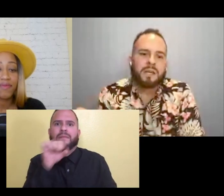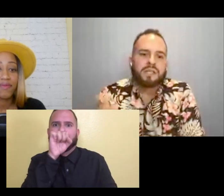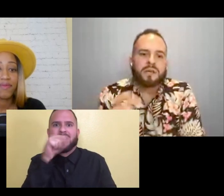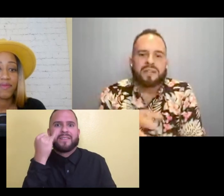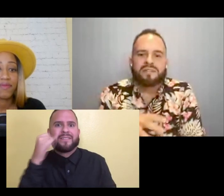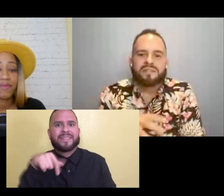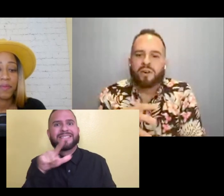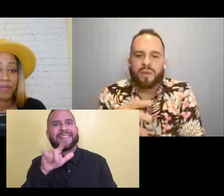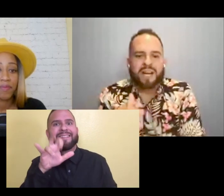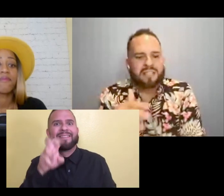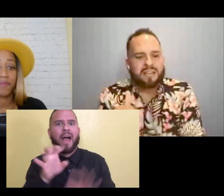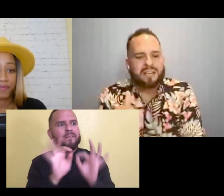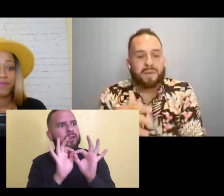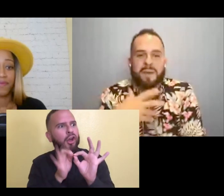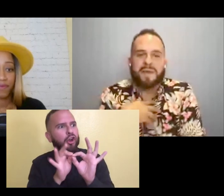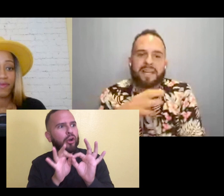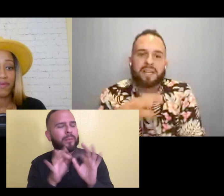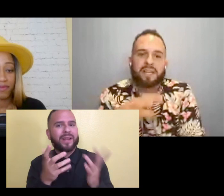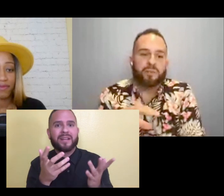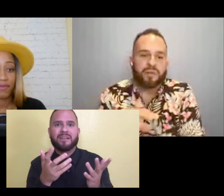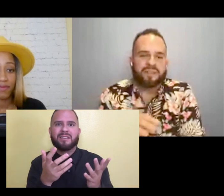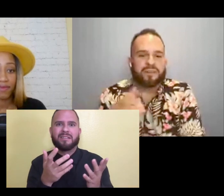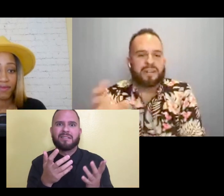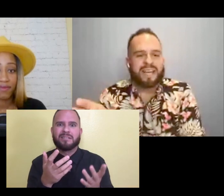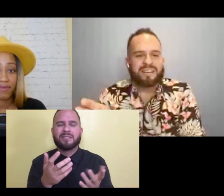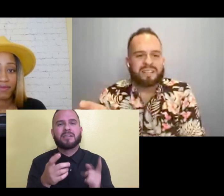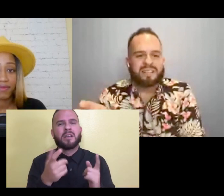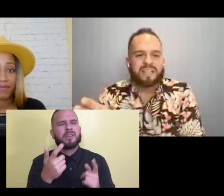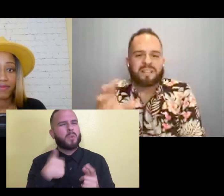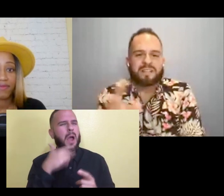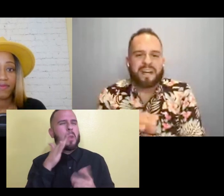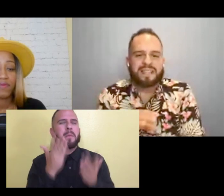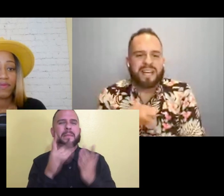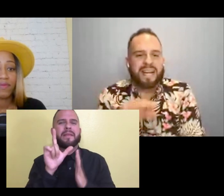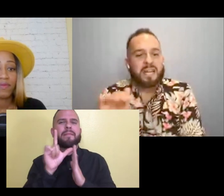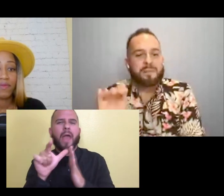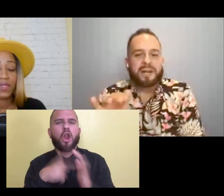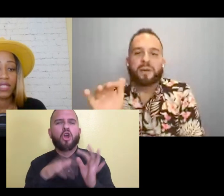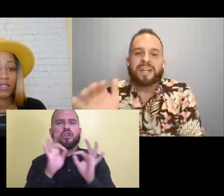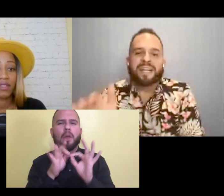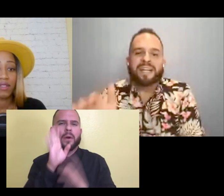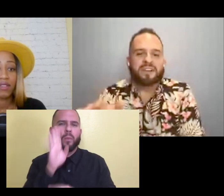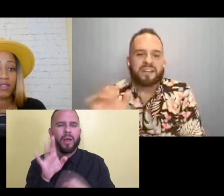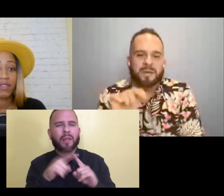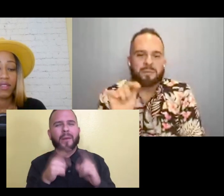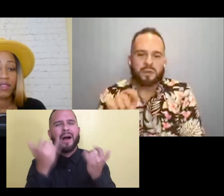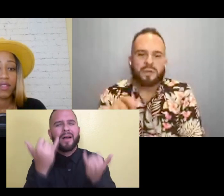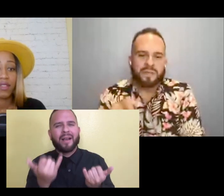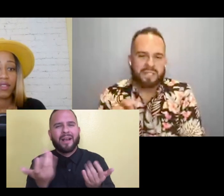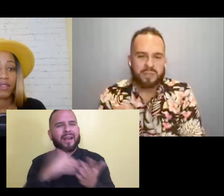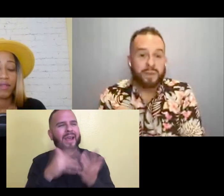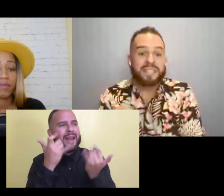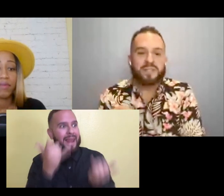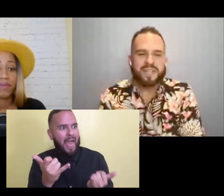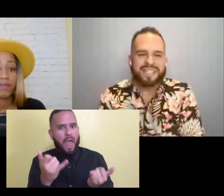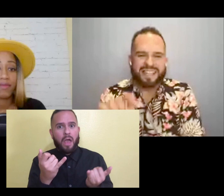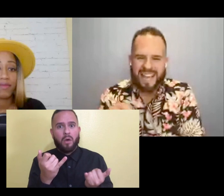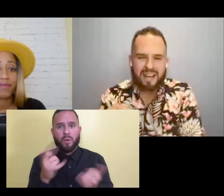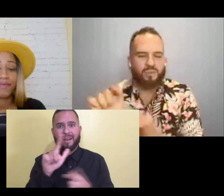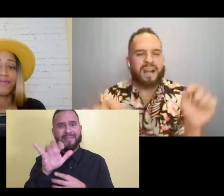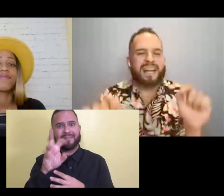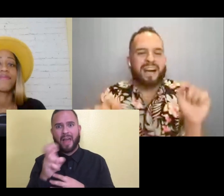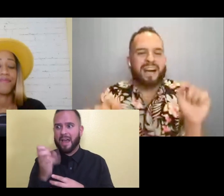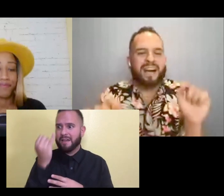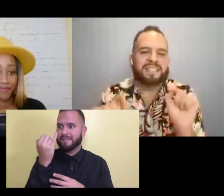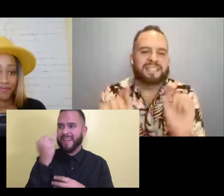live. So even though we kind of talked about maybe I can interpret it for later, the fact that anybody who can hear is able to tune into this